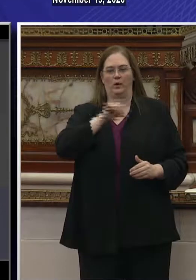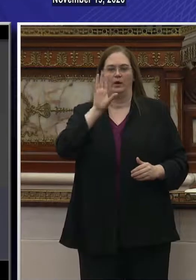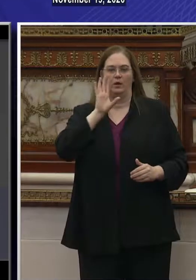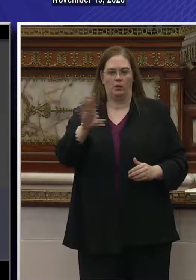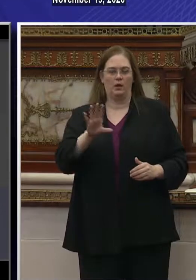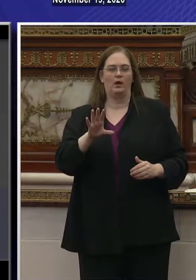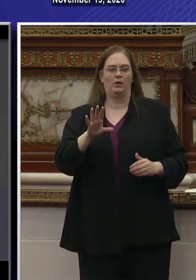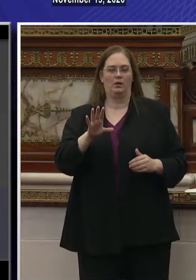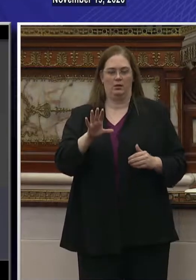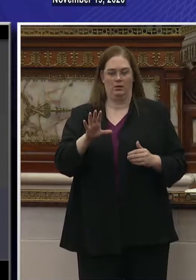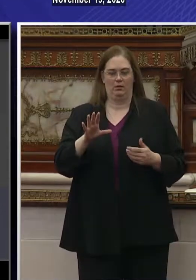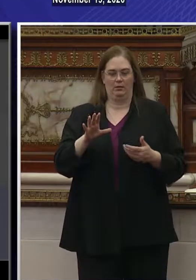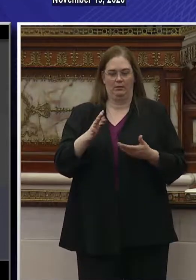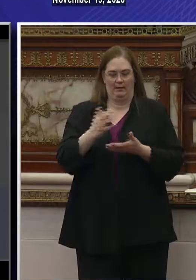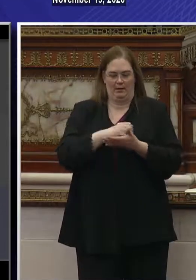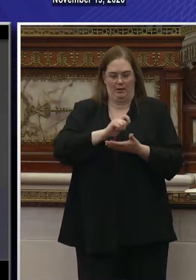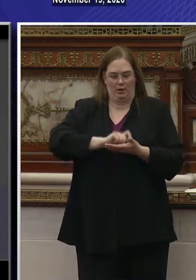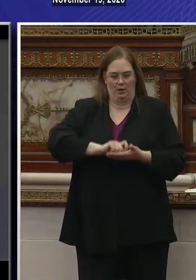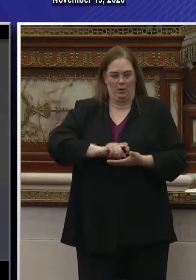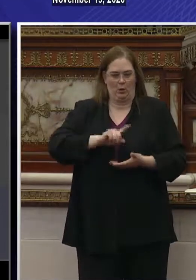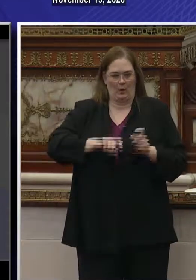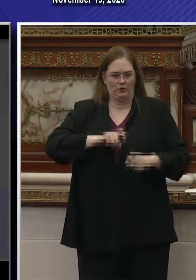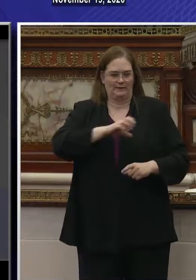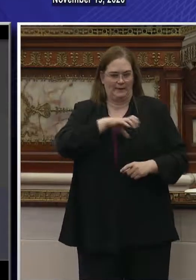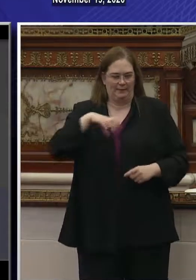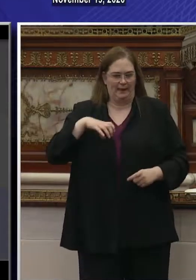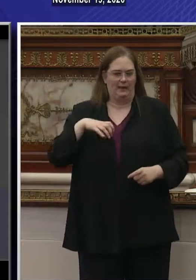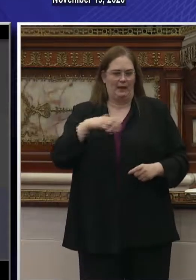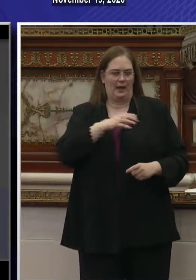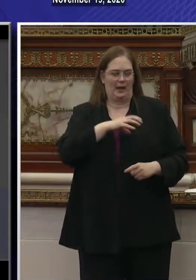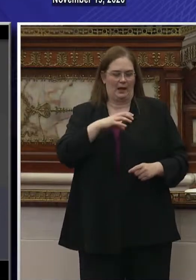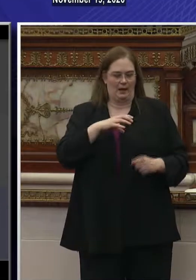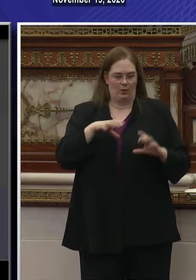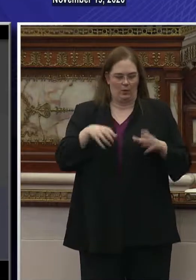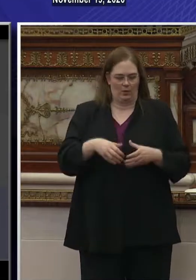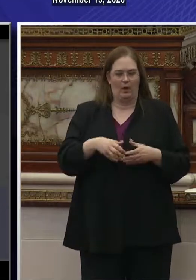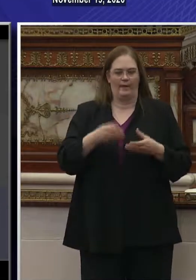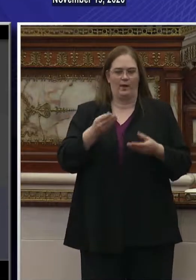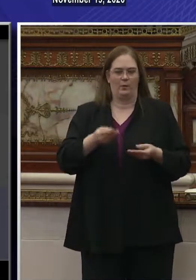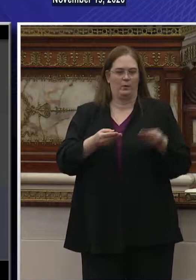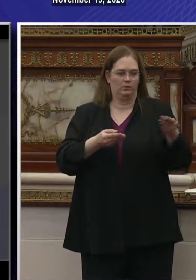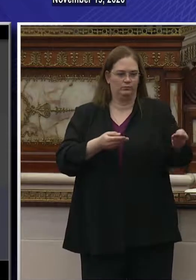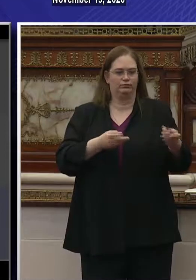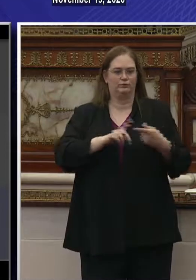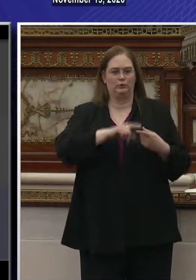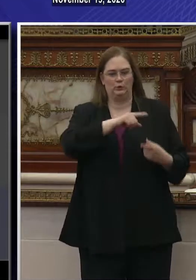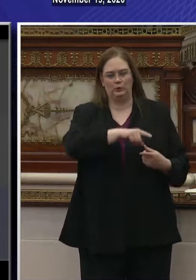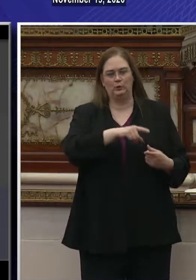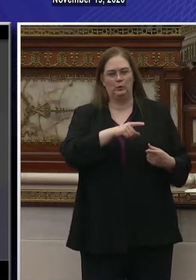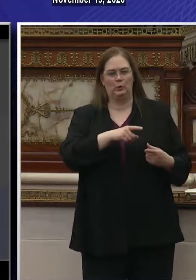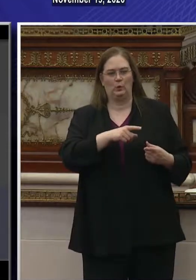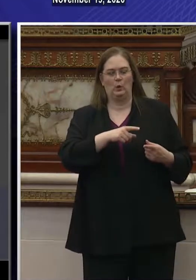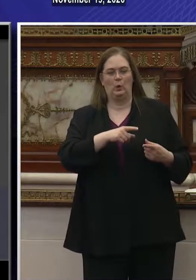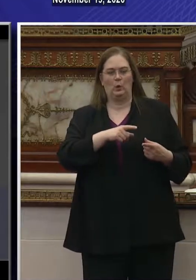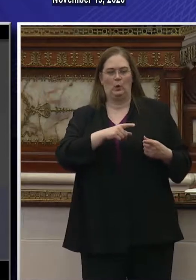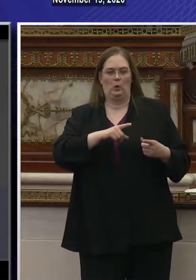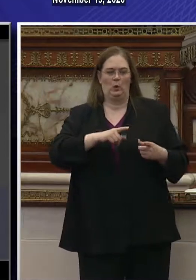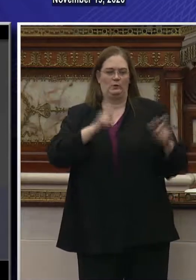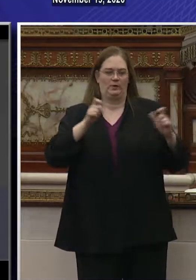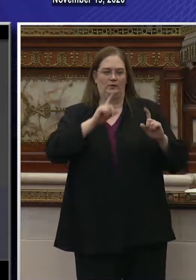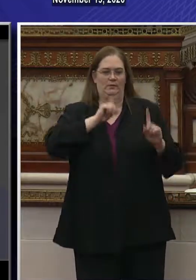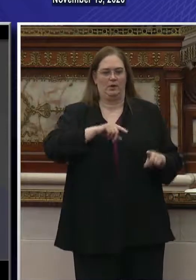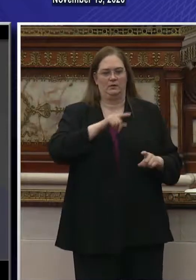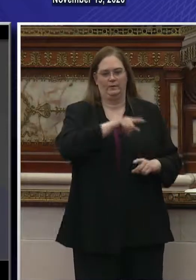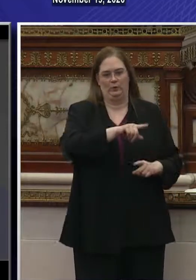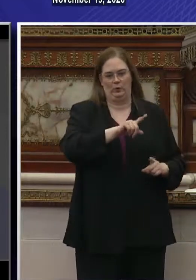get questions as a committee and as a council over to you as quickly as we possibly